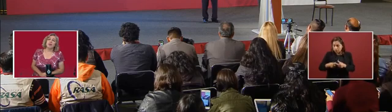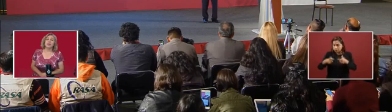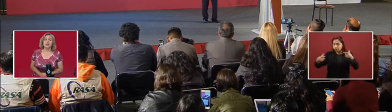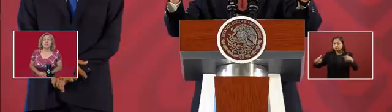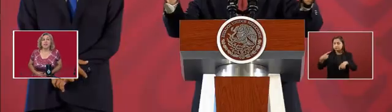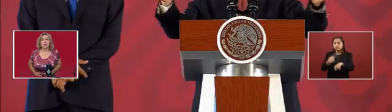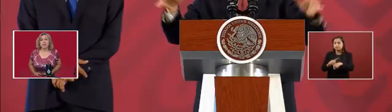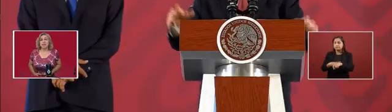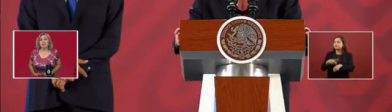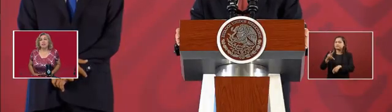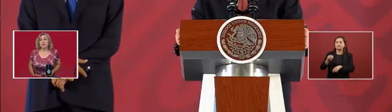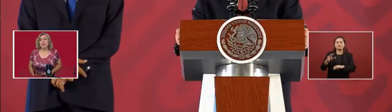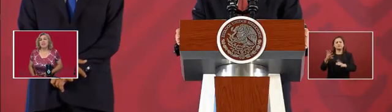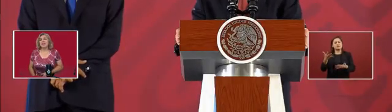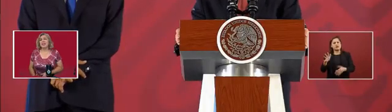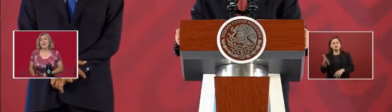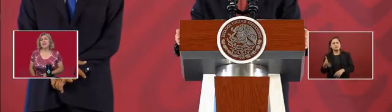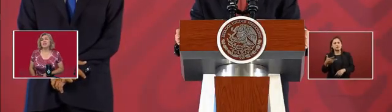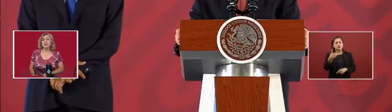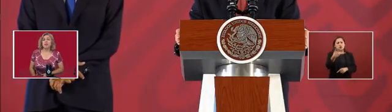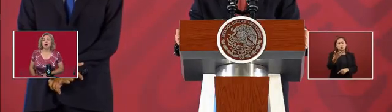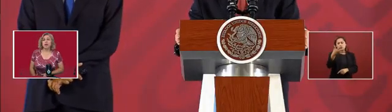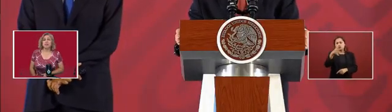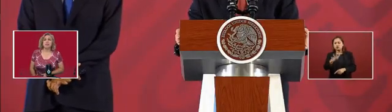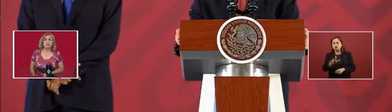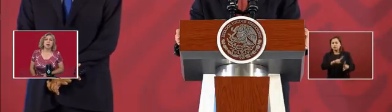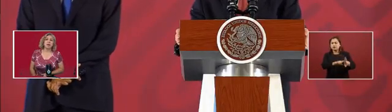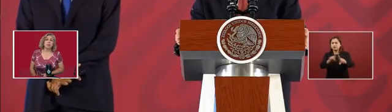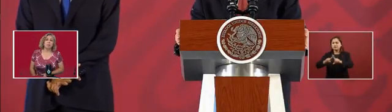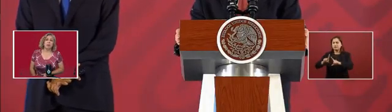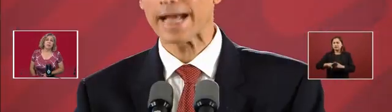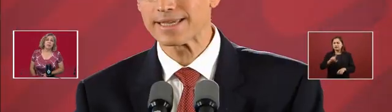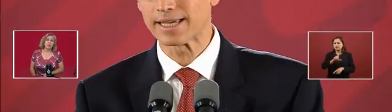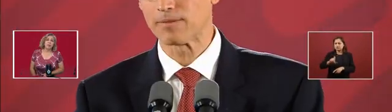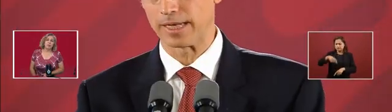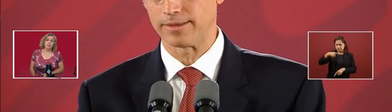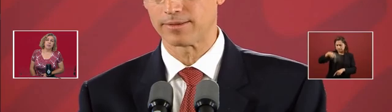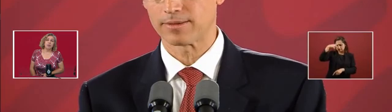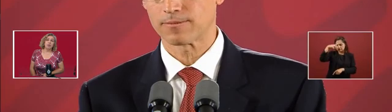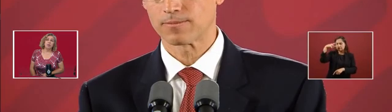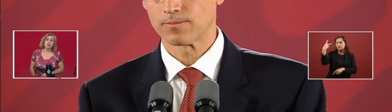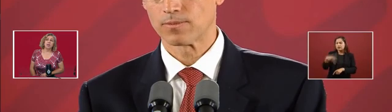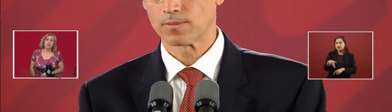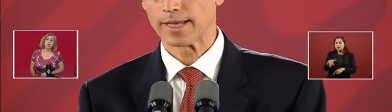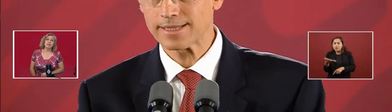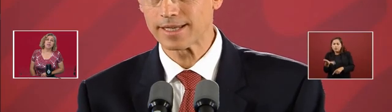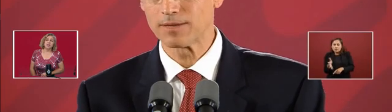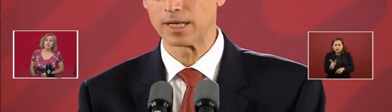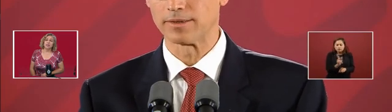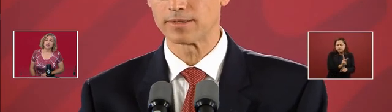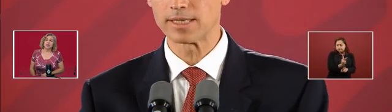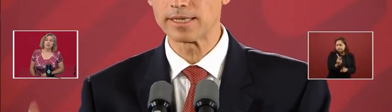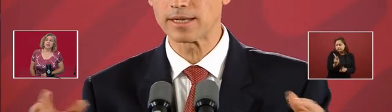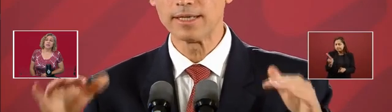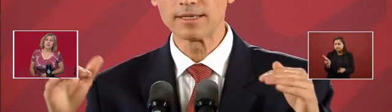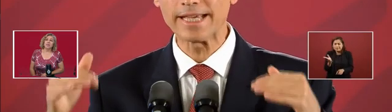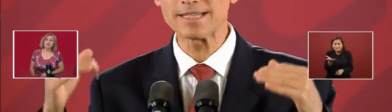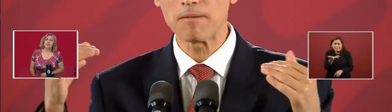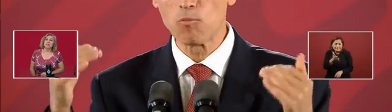more symptoms, so we're seeing more of them. So this phase, or this selection of